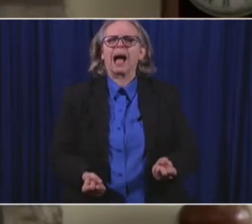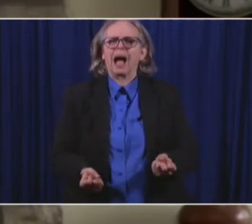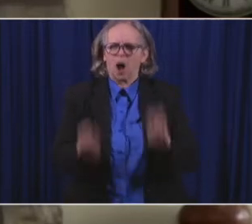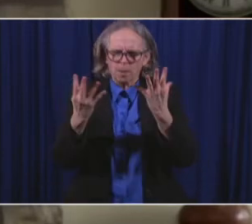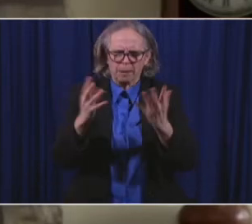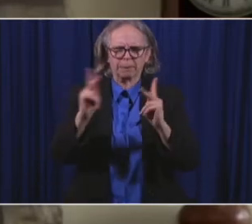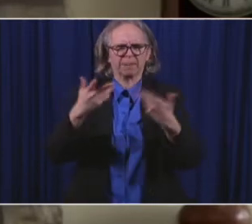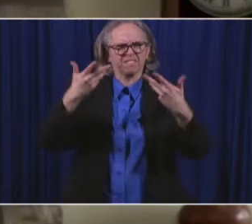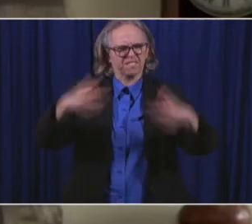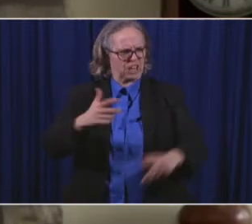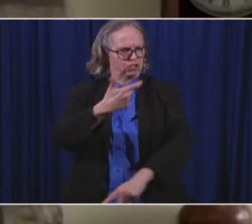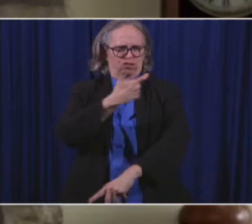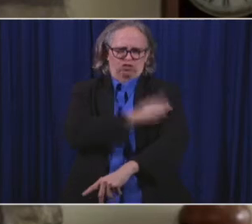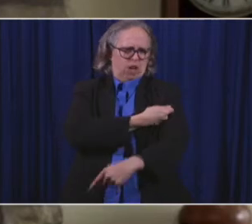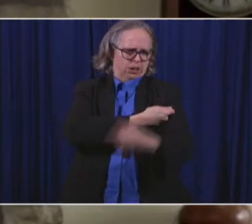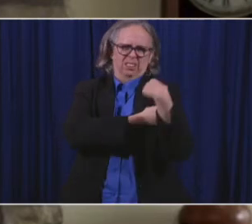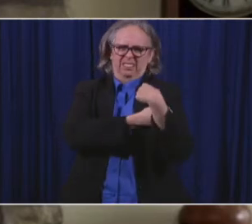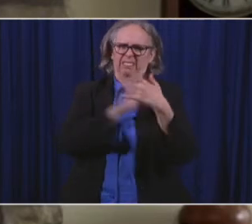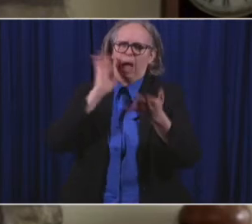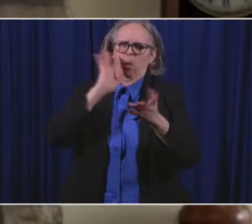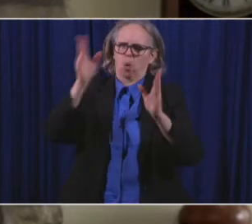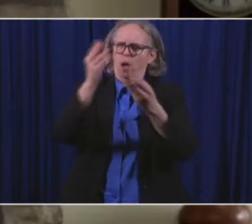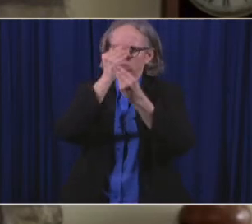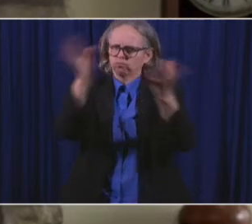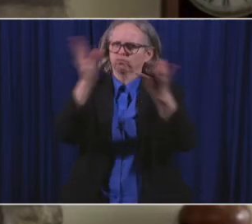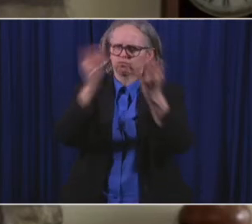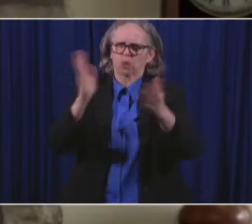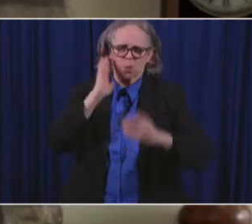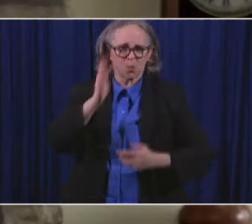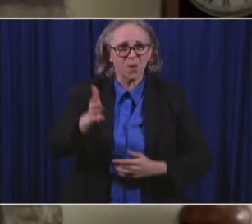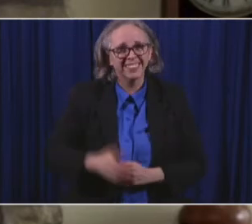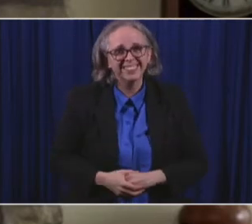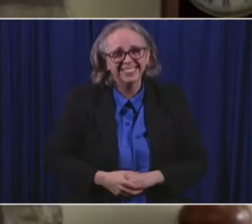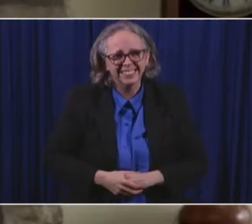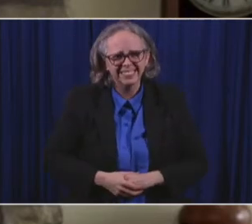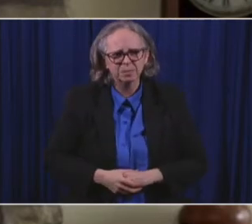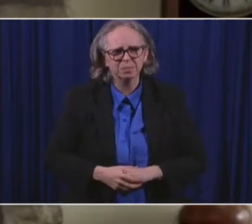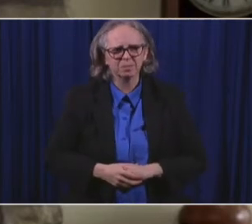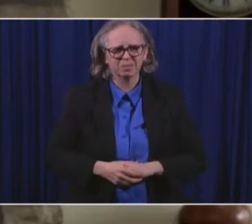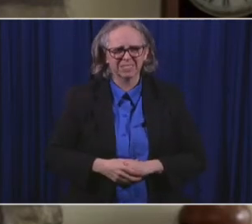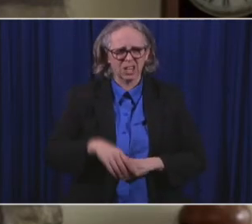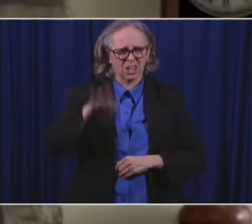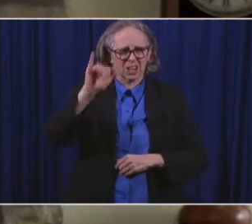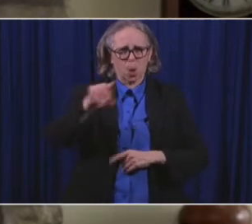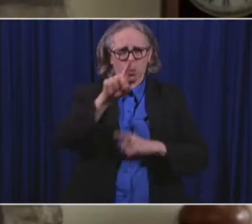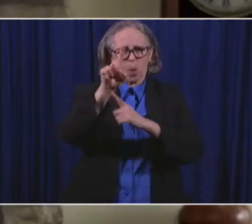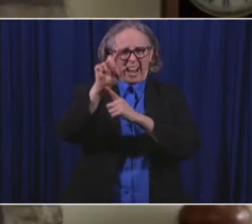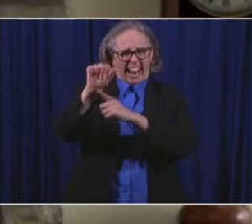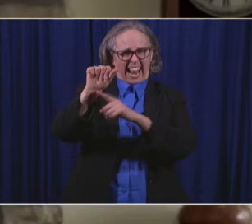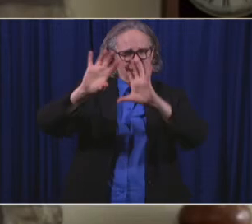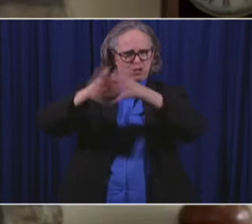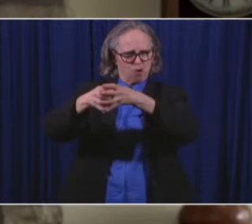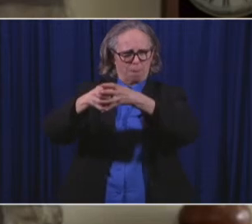As far as the scheduling within 1A,